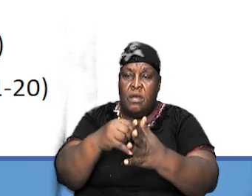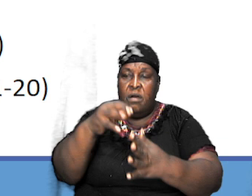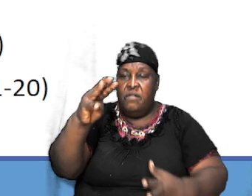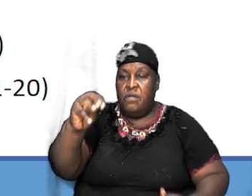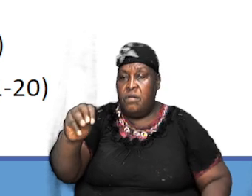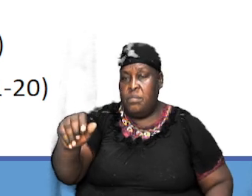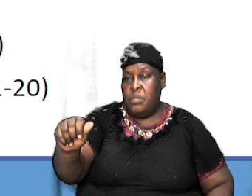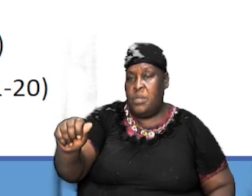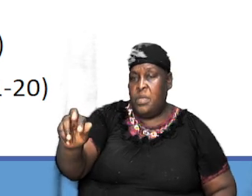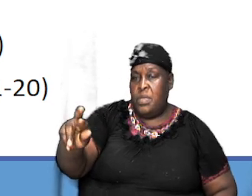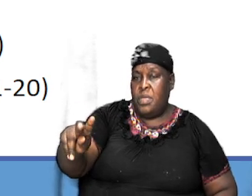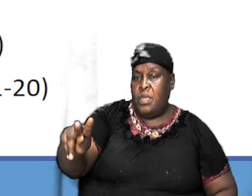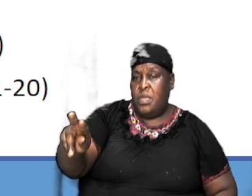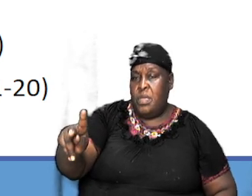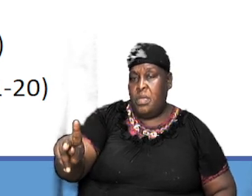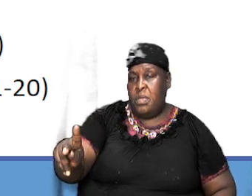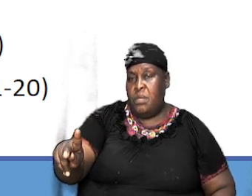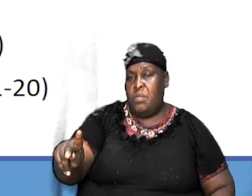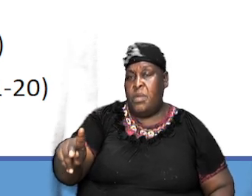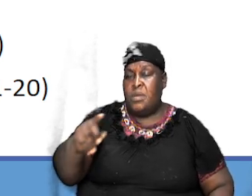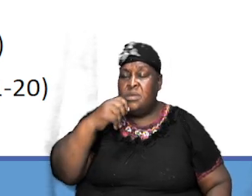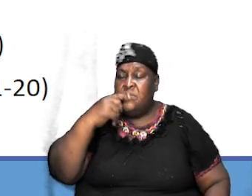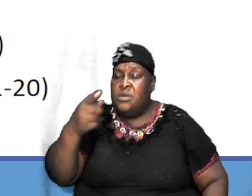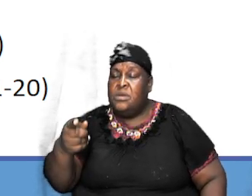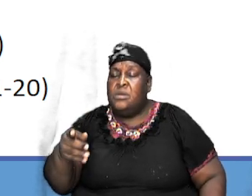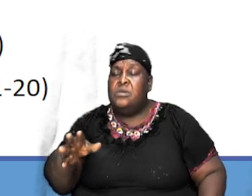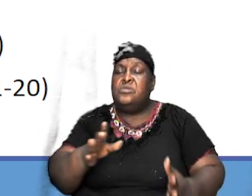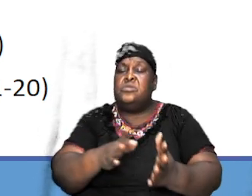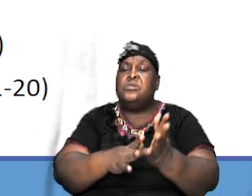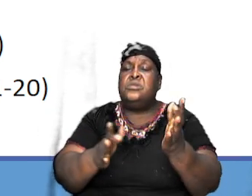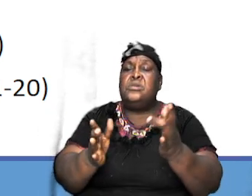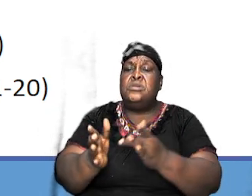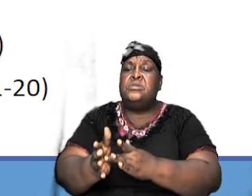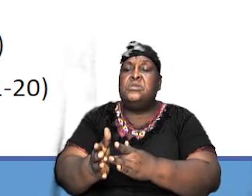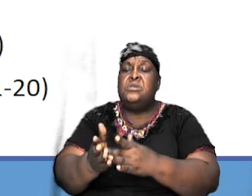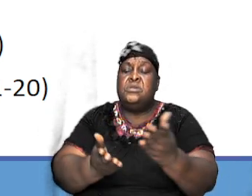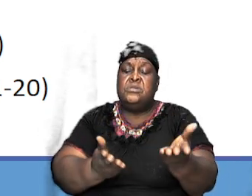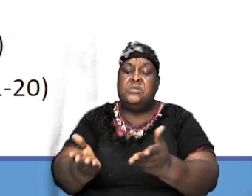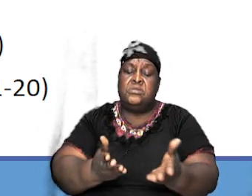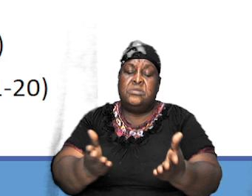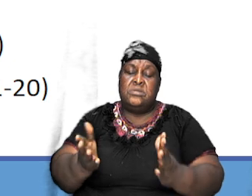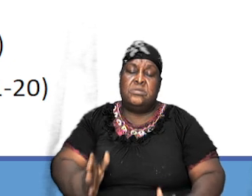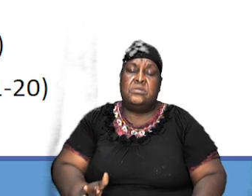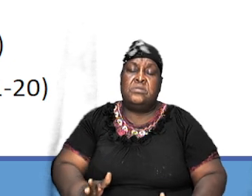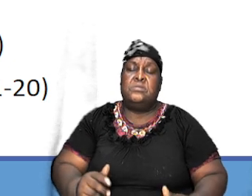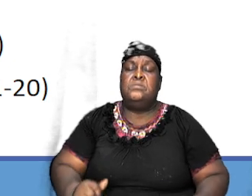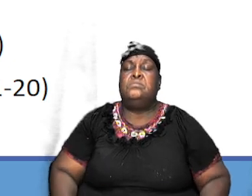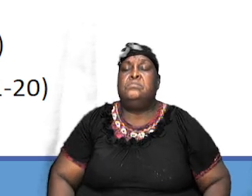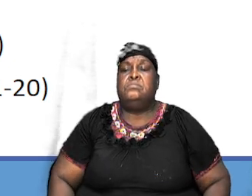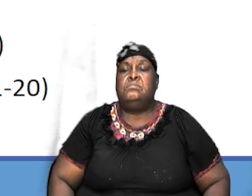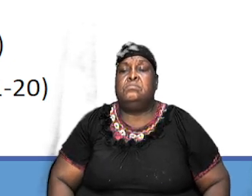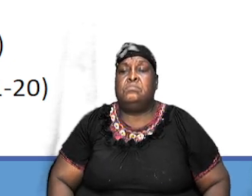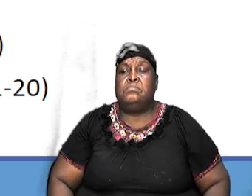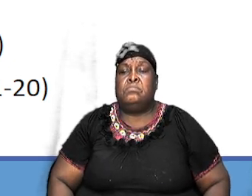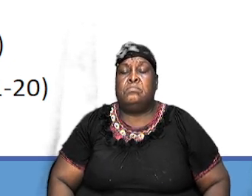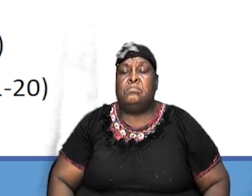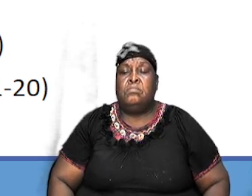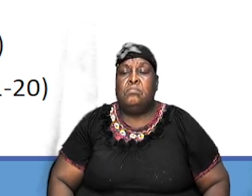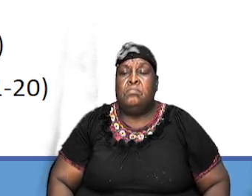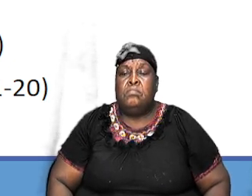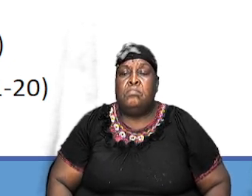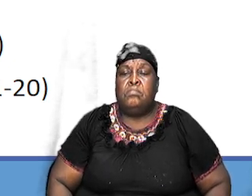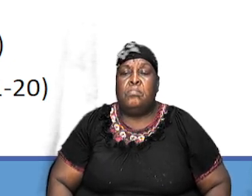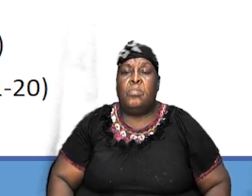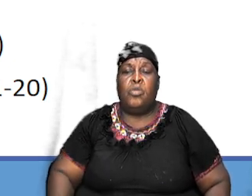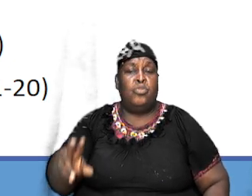So again, Mark present Jesus here as the servant, or as the ideal servant. As I said before, there